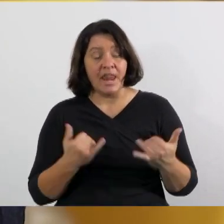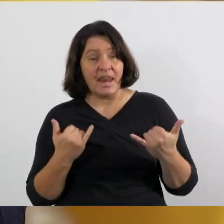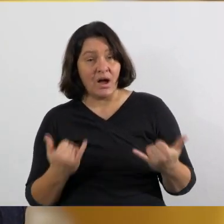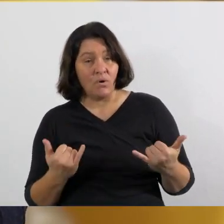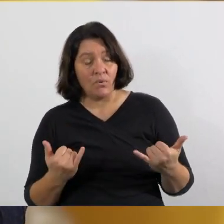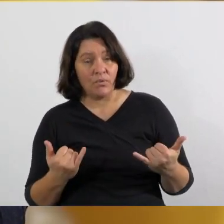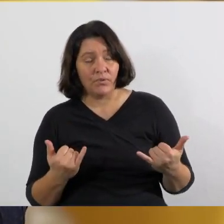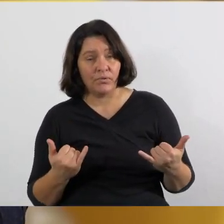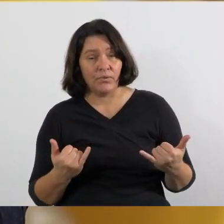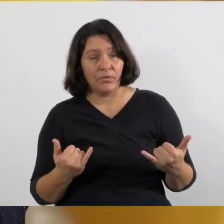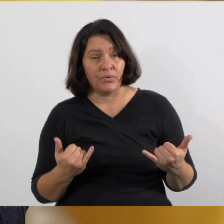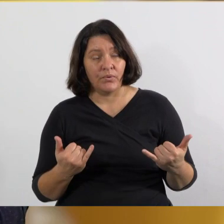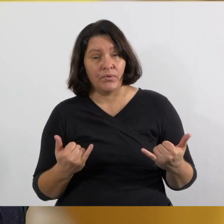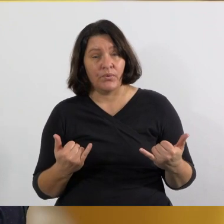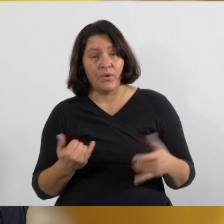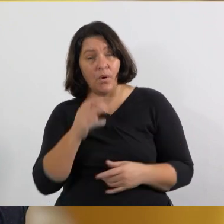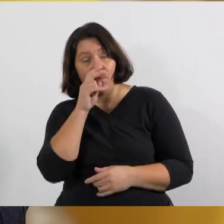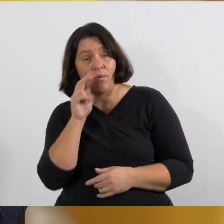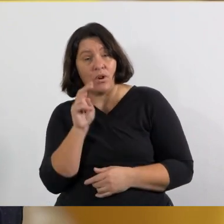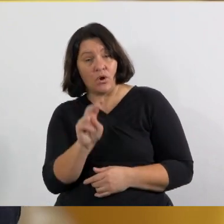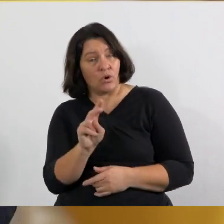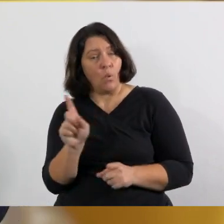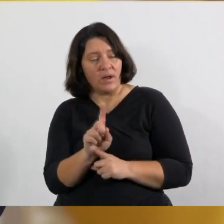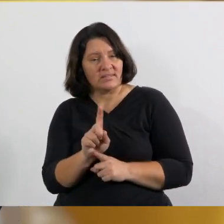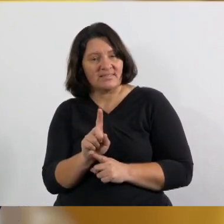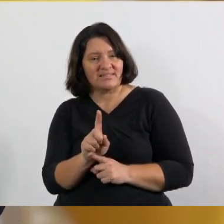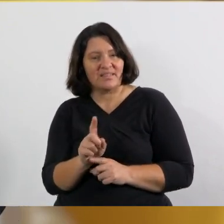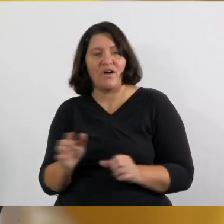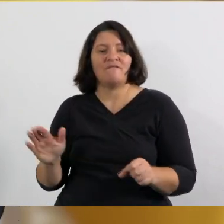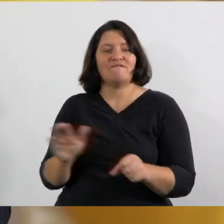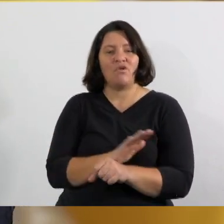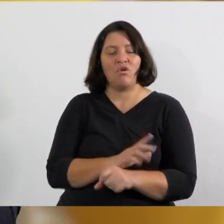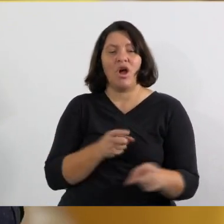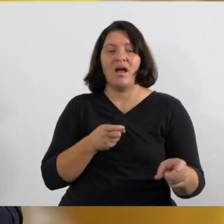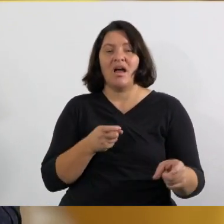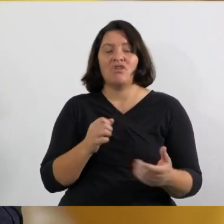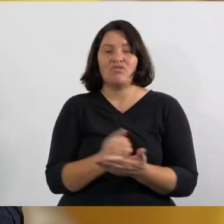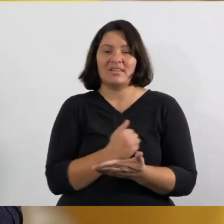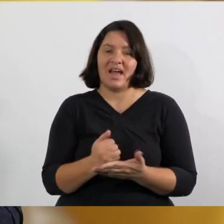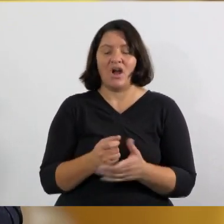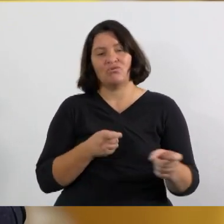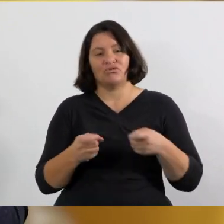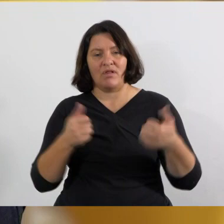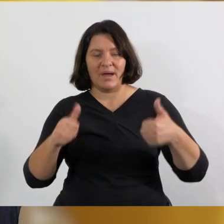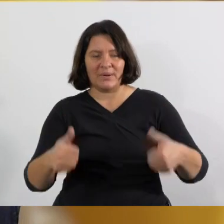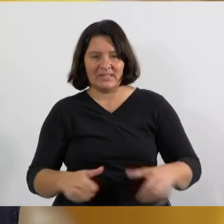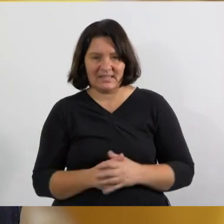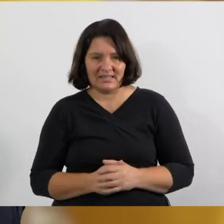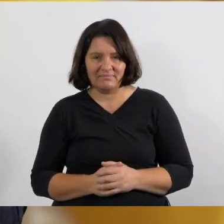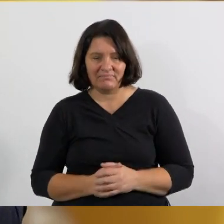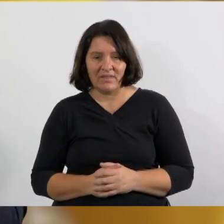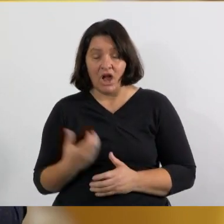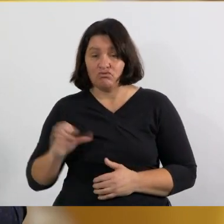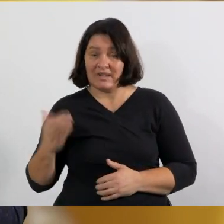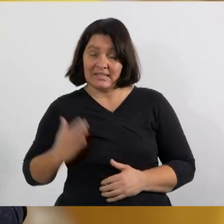We will now look at a complete creditors control account. On